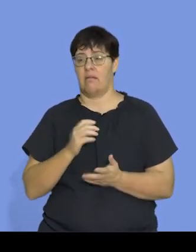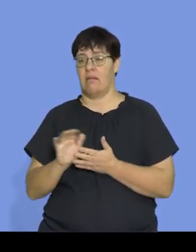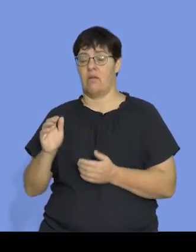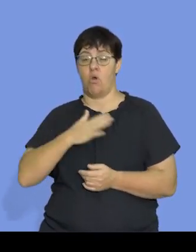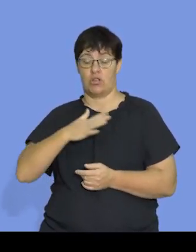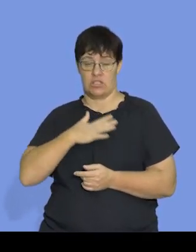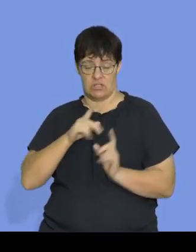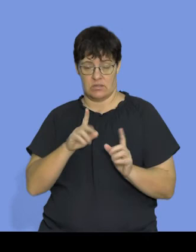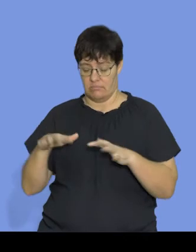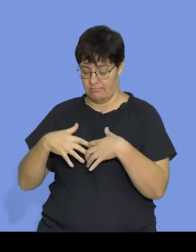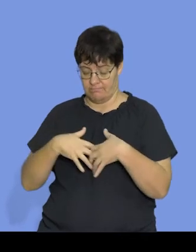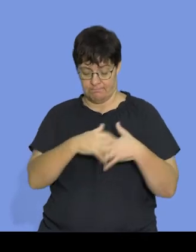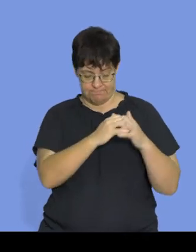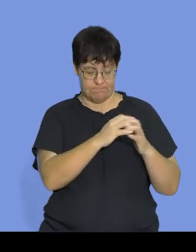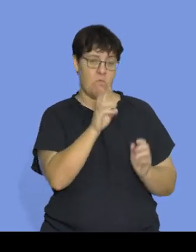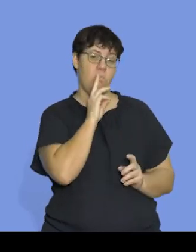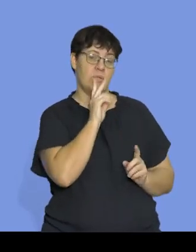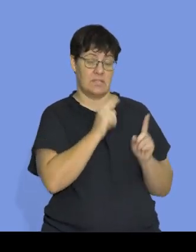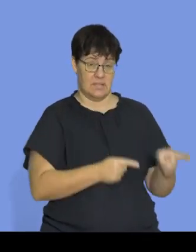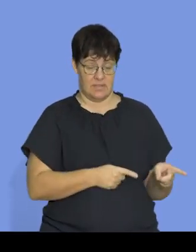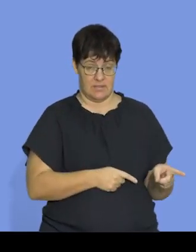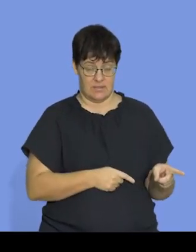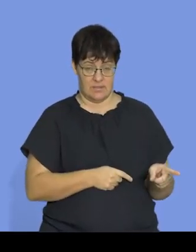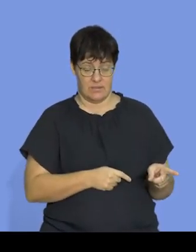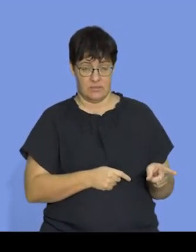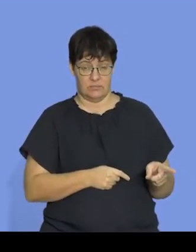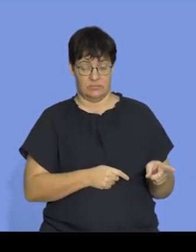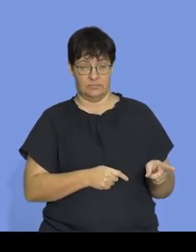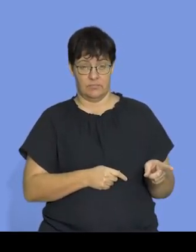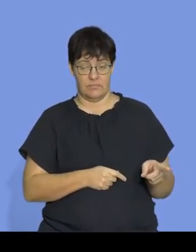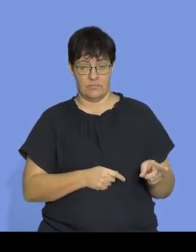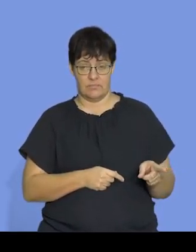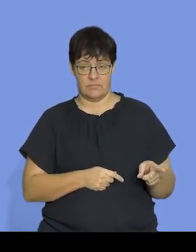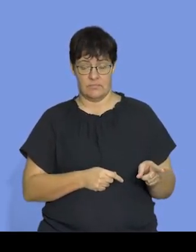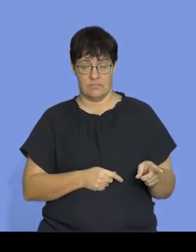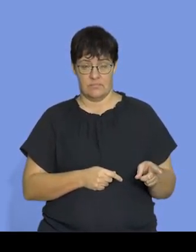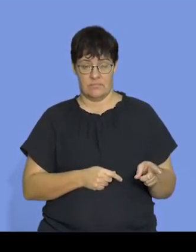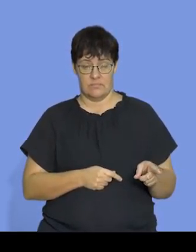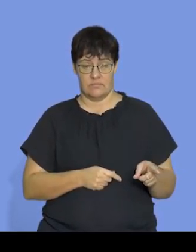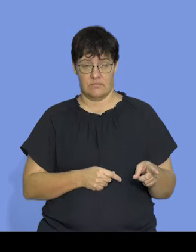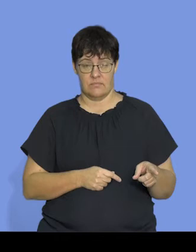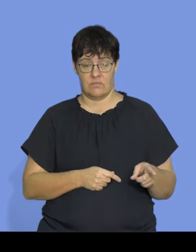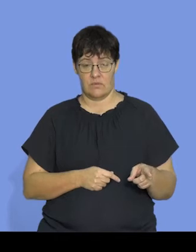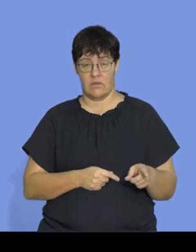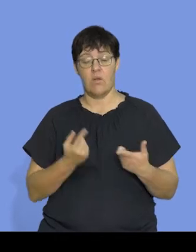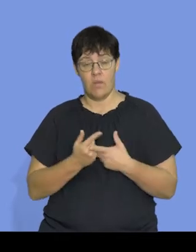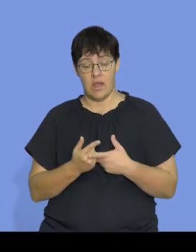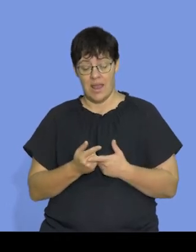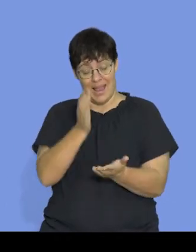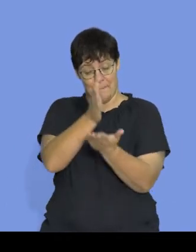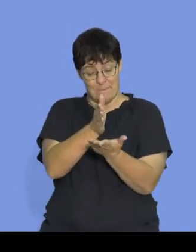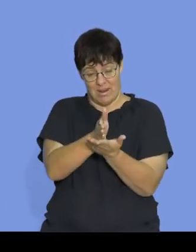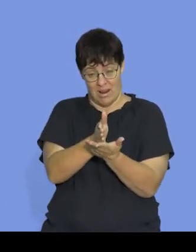to form water molecules. Okay, so between at that activated complex state, we have